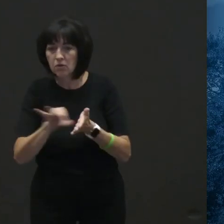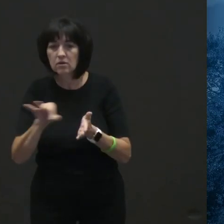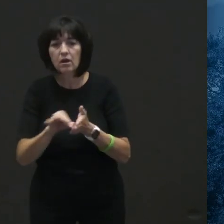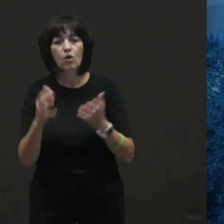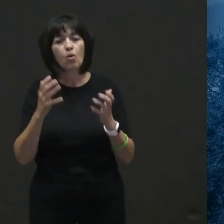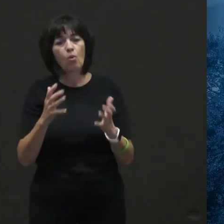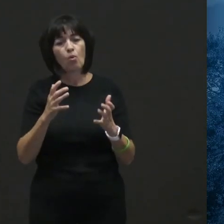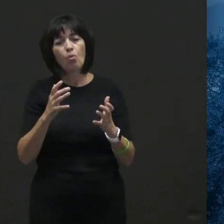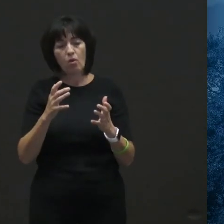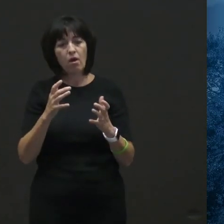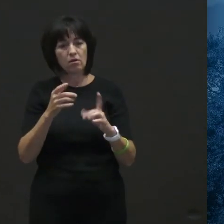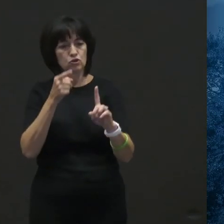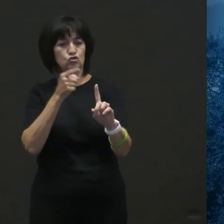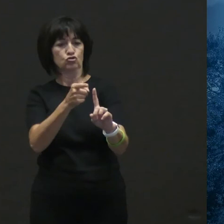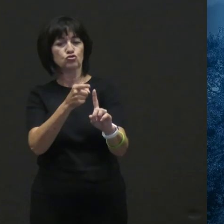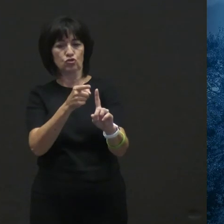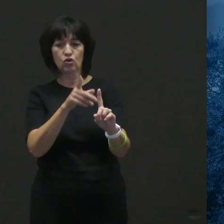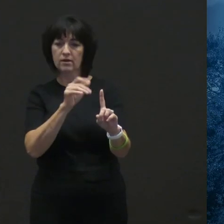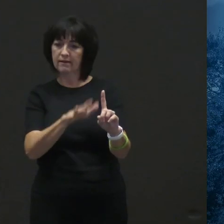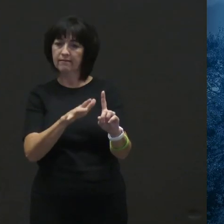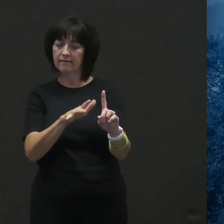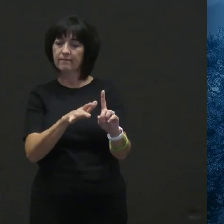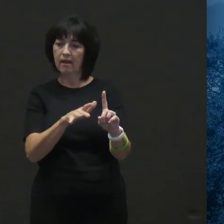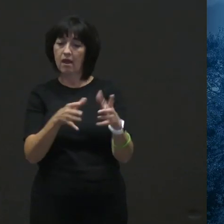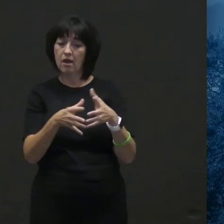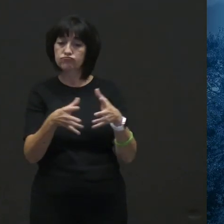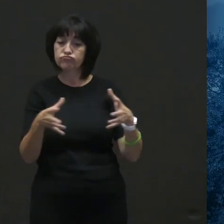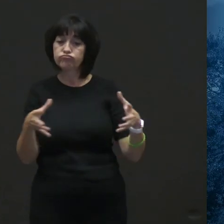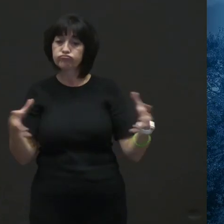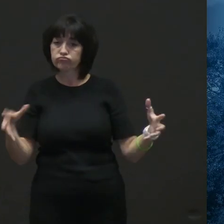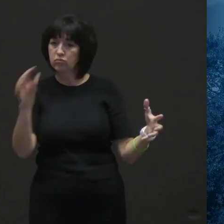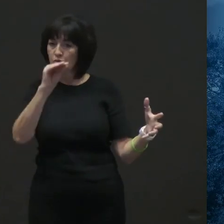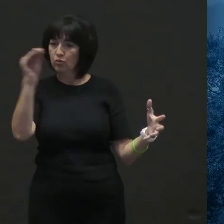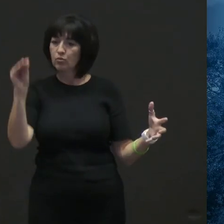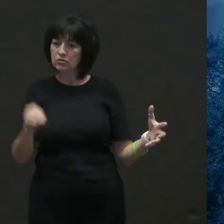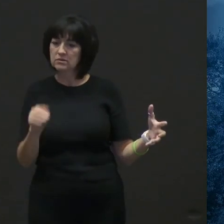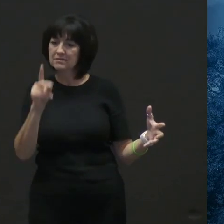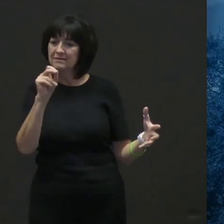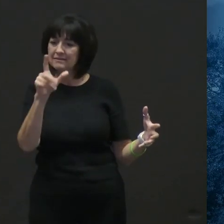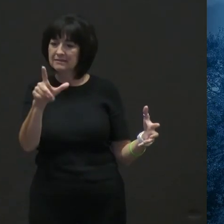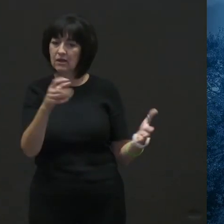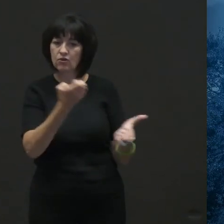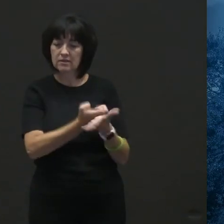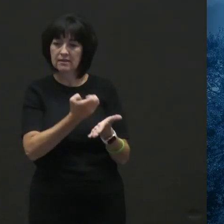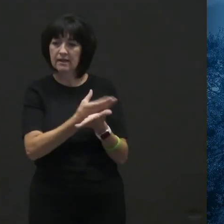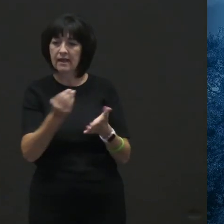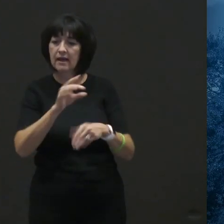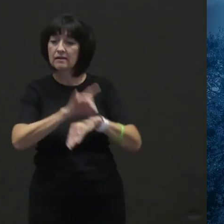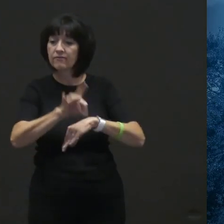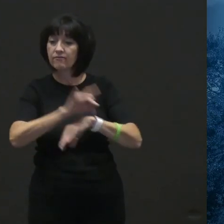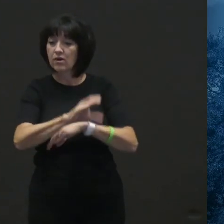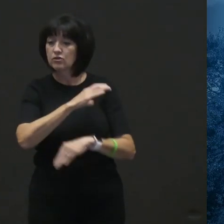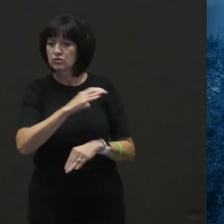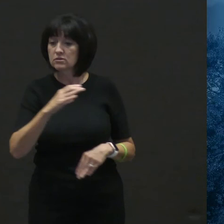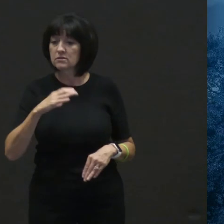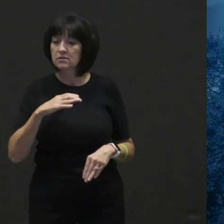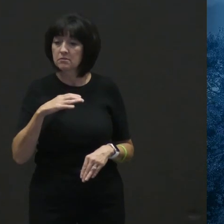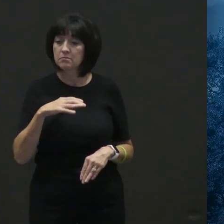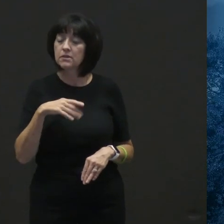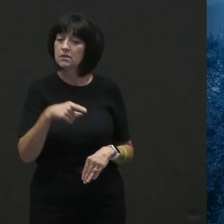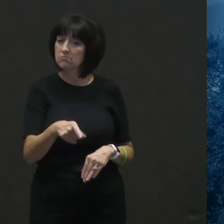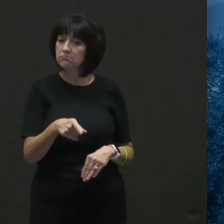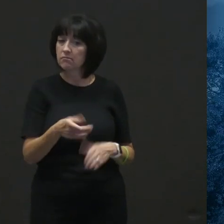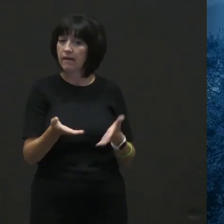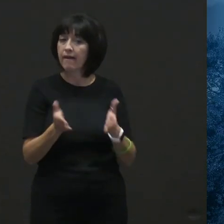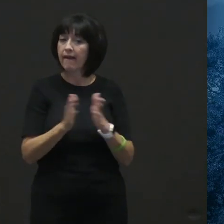target growth rate established by the Delaware Economic and Financial Advisory Committee. It also called for